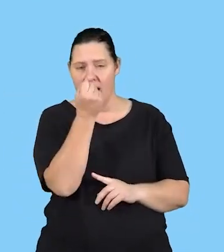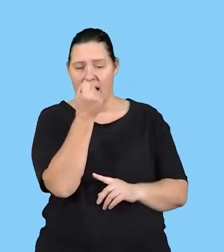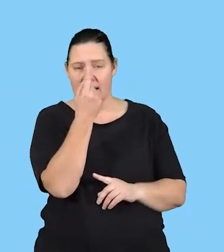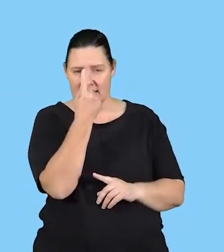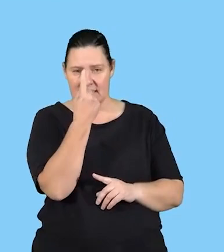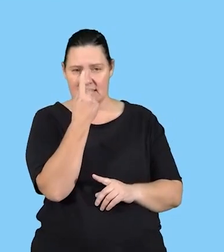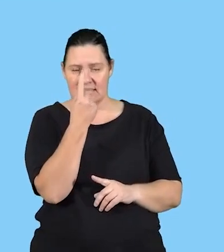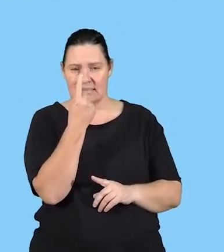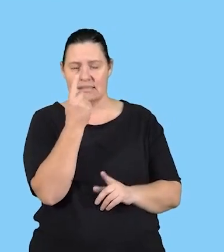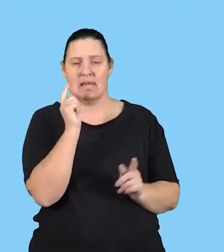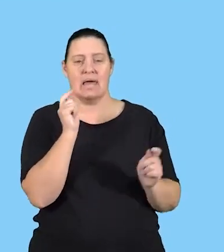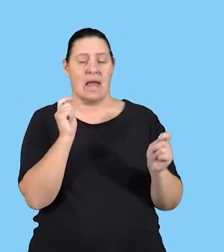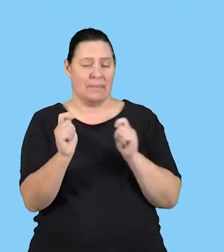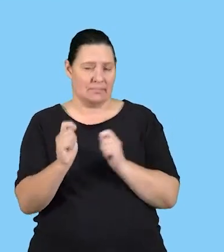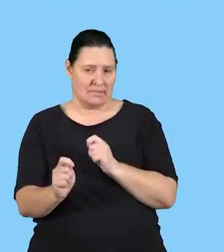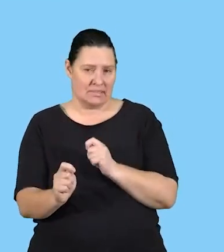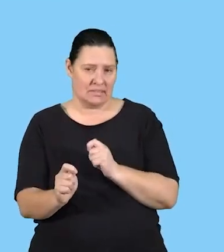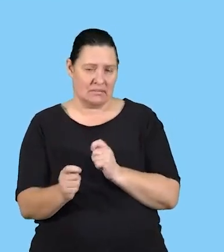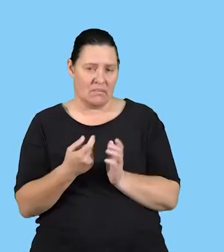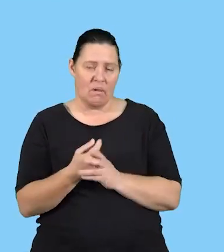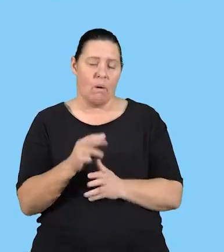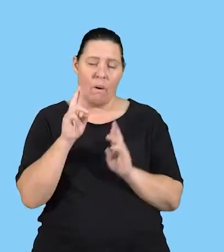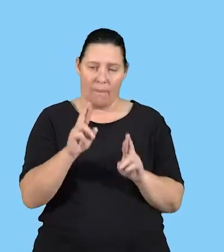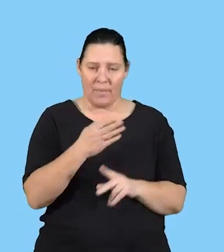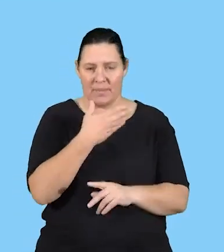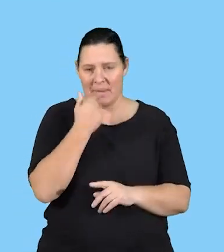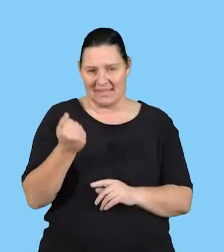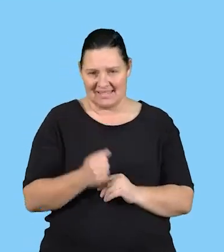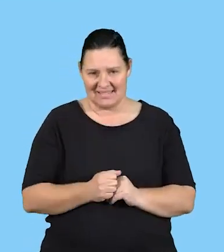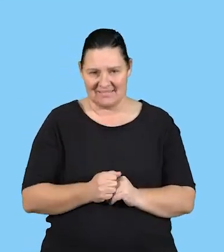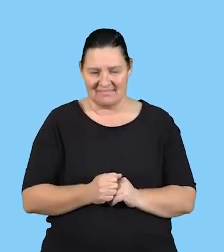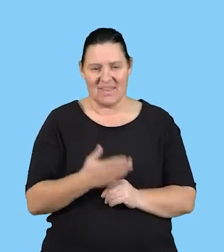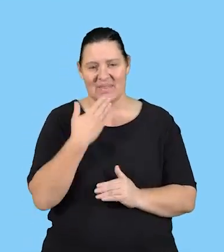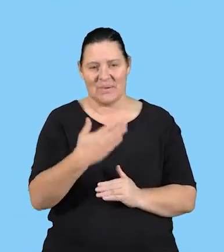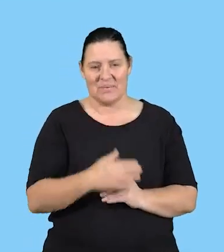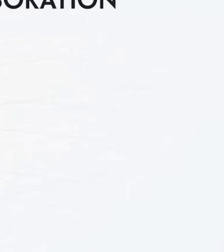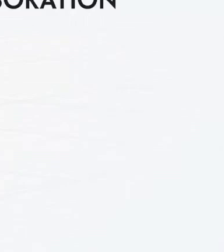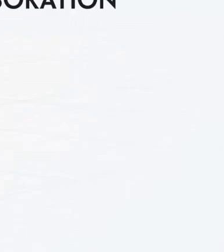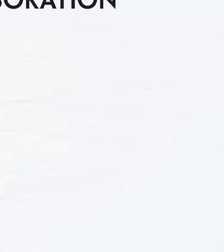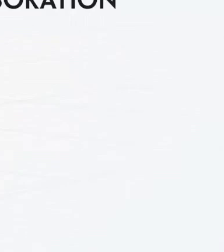amendments, and I wish you all the best. Thank you.